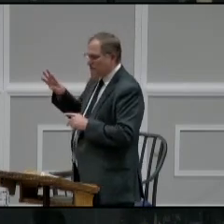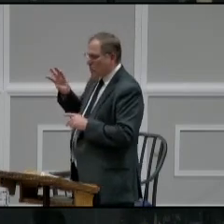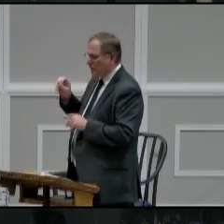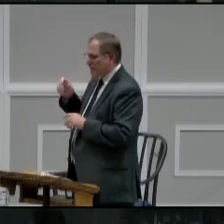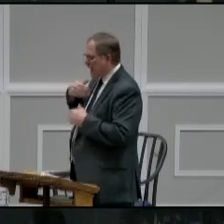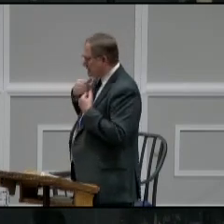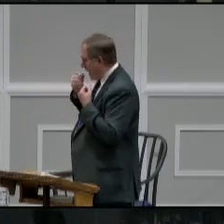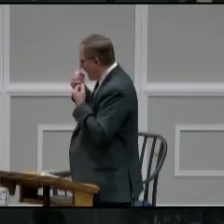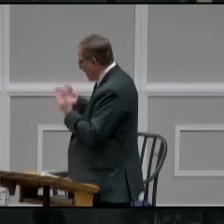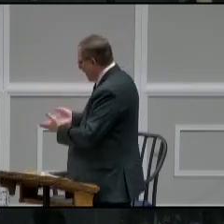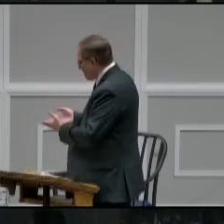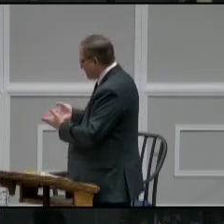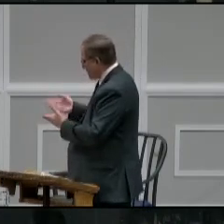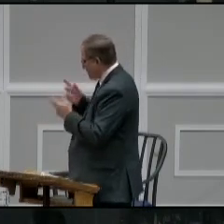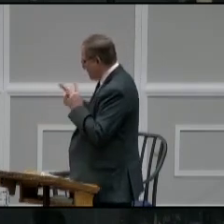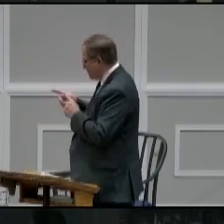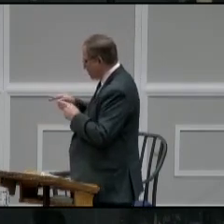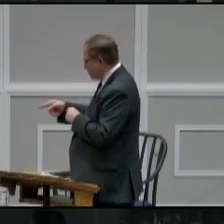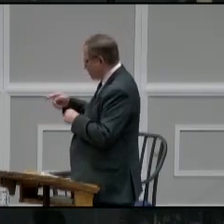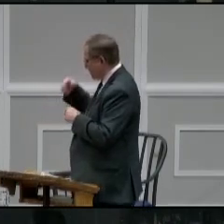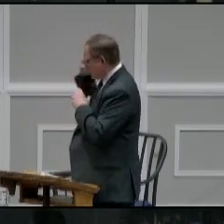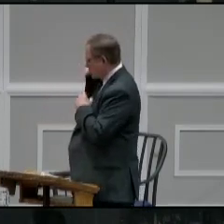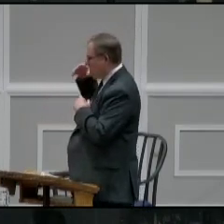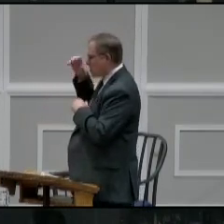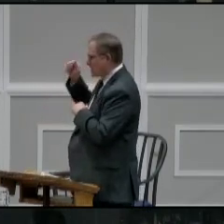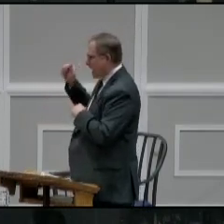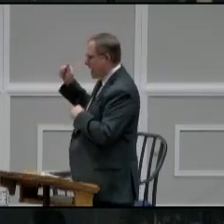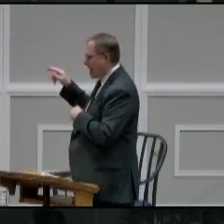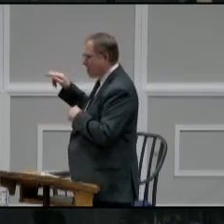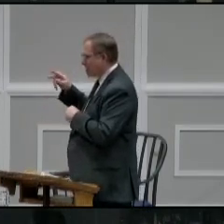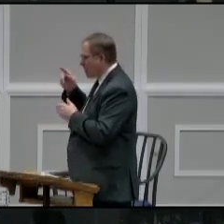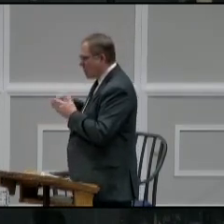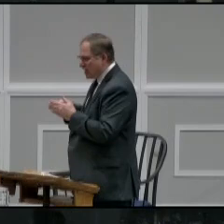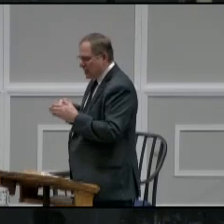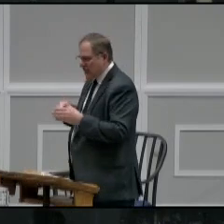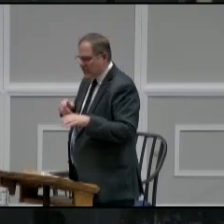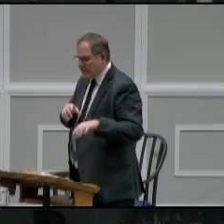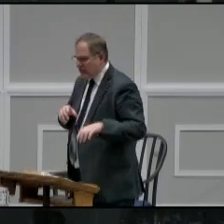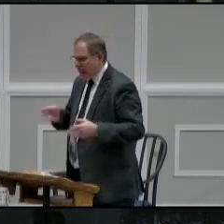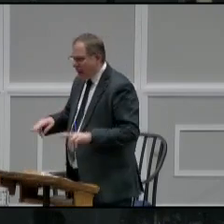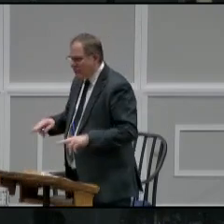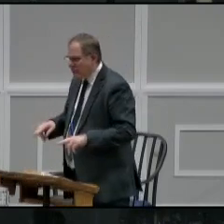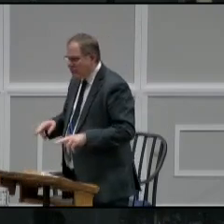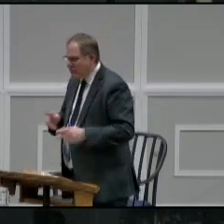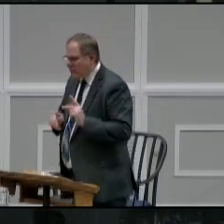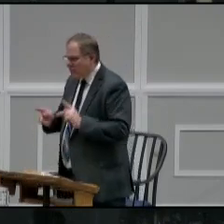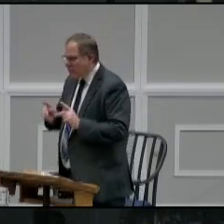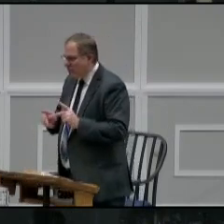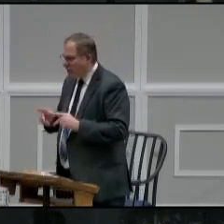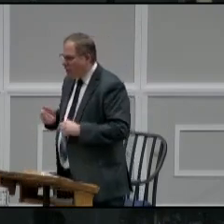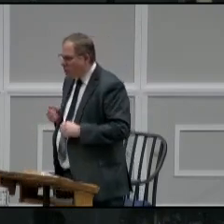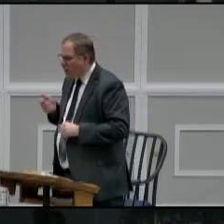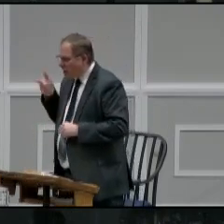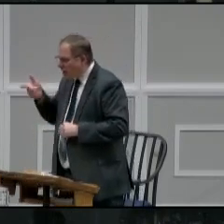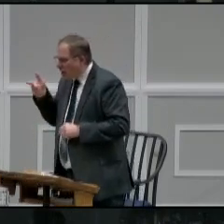here. What is all this, Aaron? What have you done to these people? What did they do to you? They hold a gun to your head?